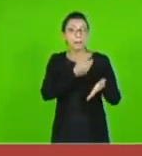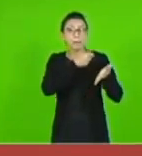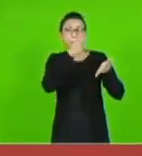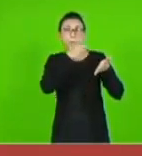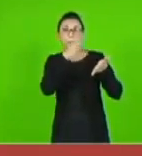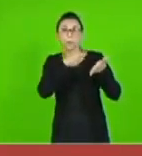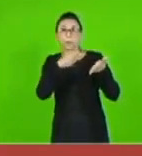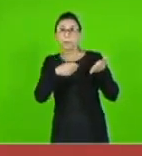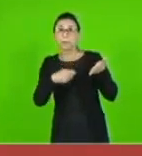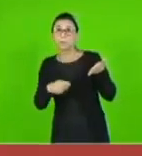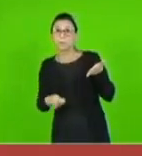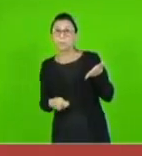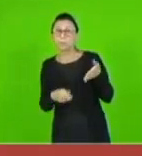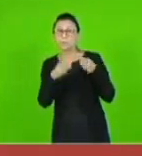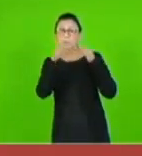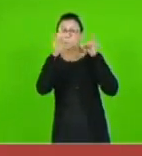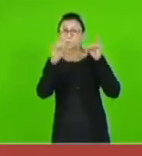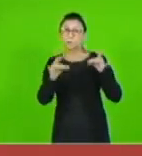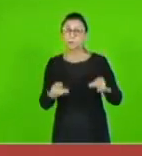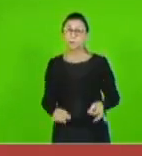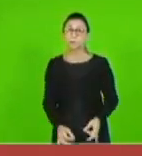The Lord allows John to see